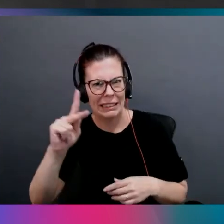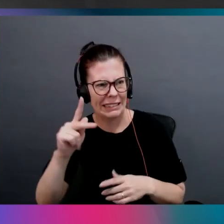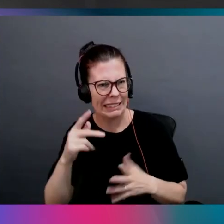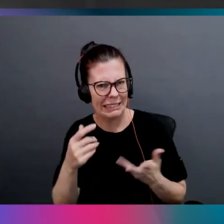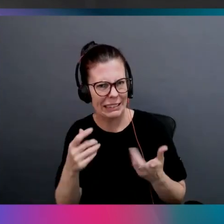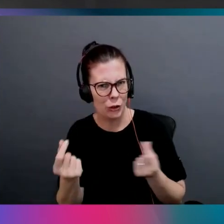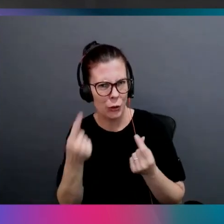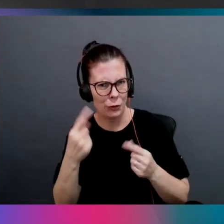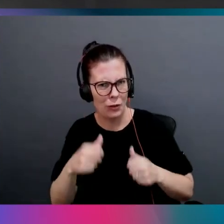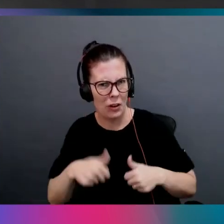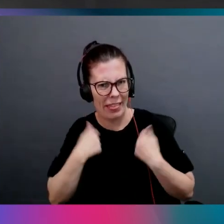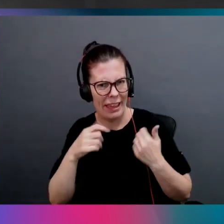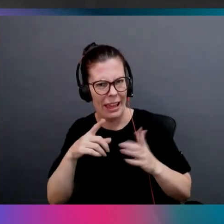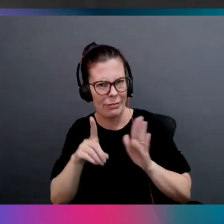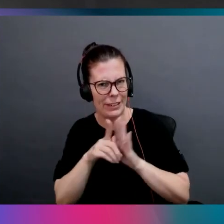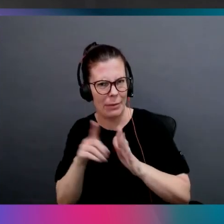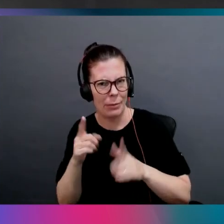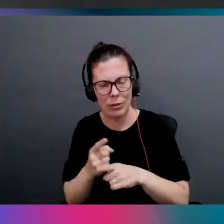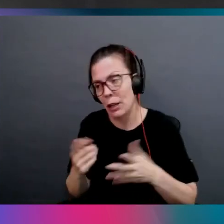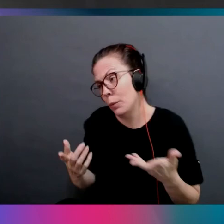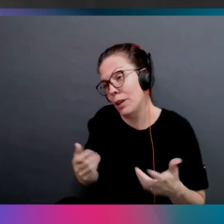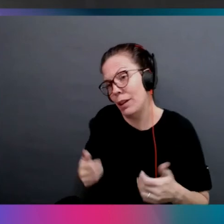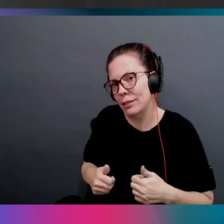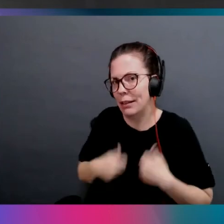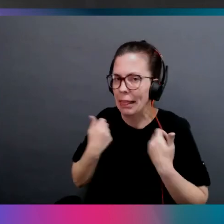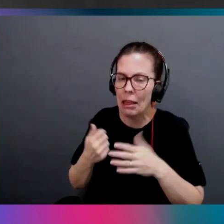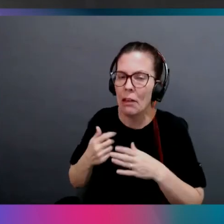see. Live on the edge. That's right.